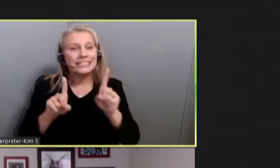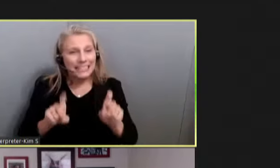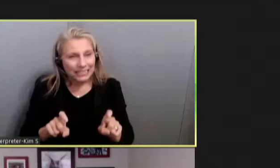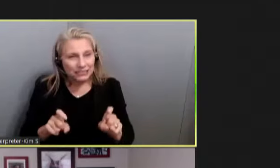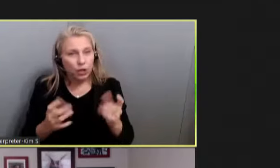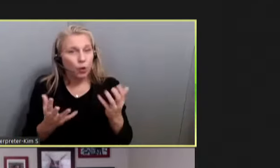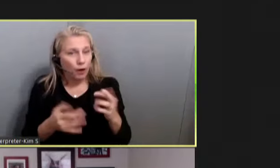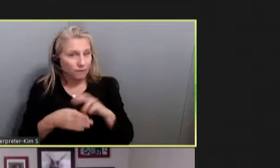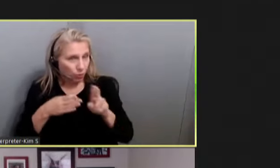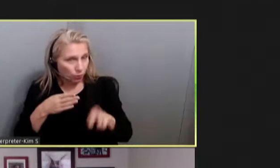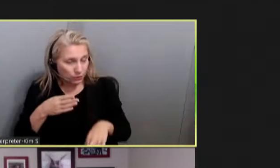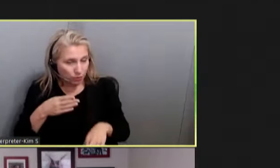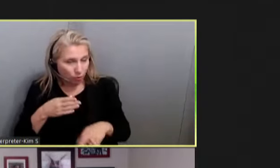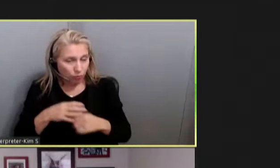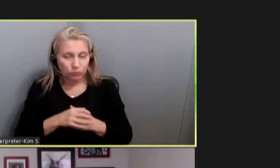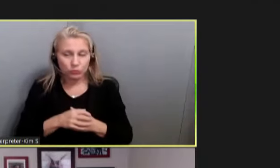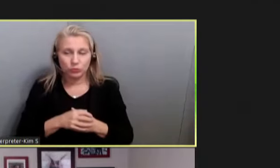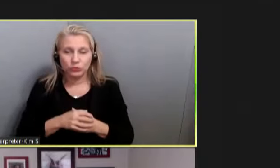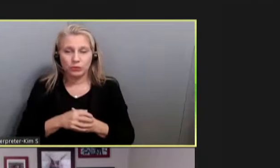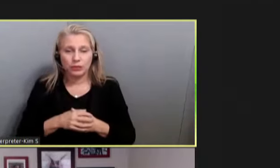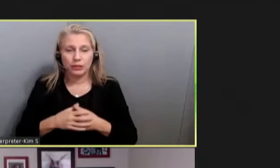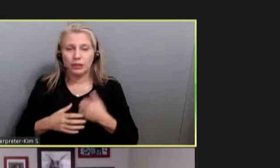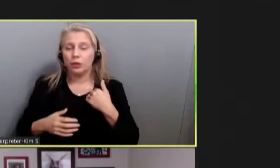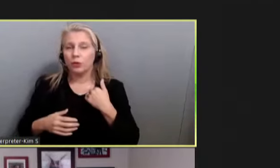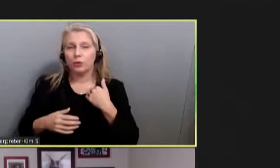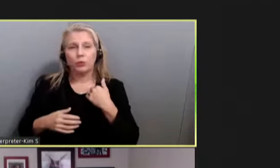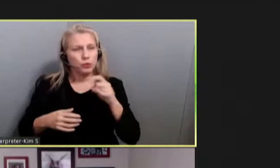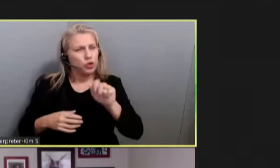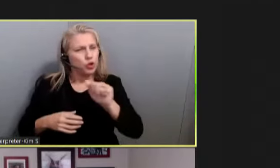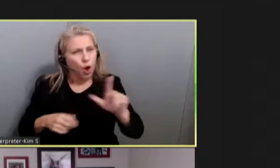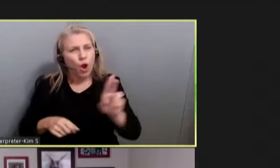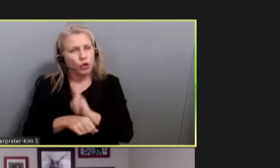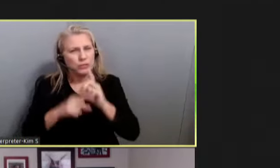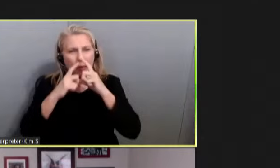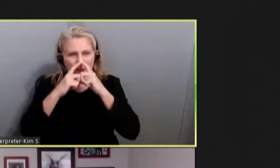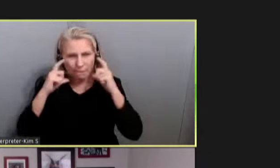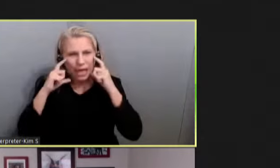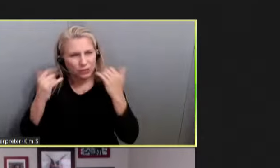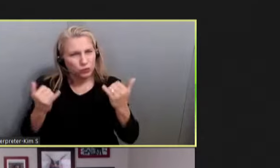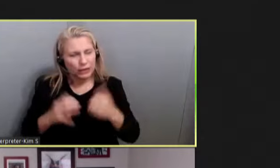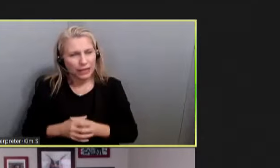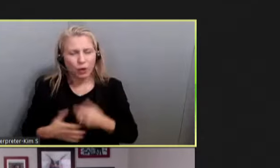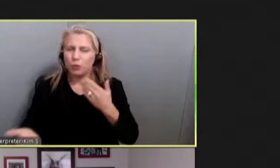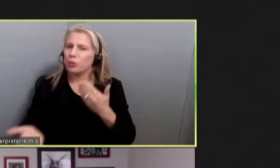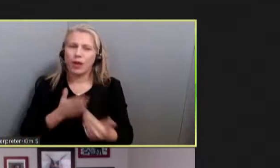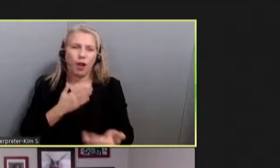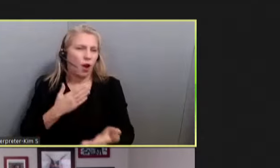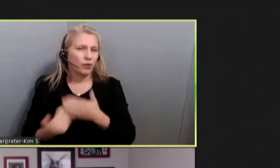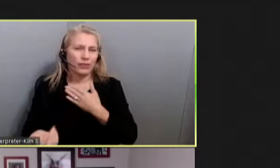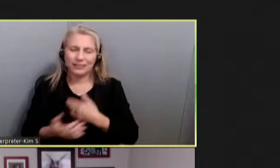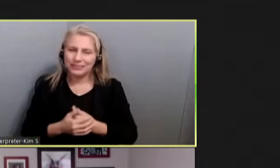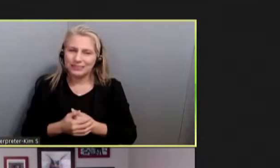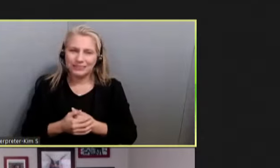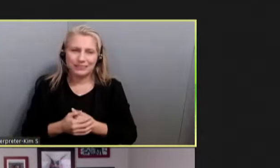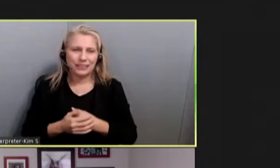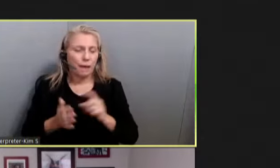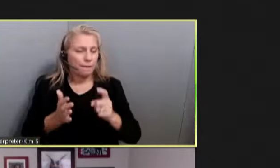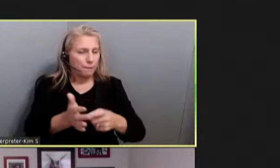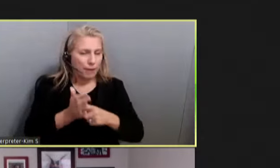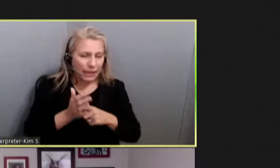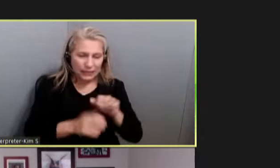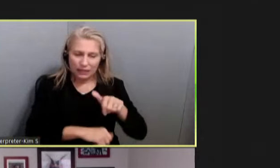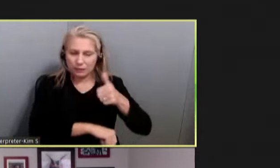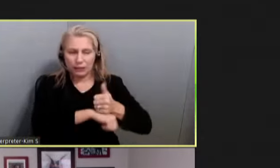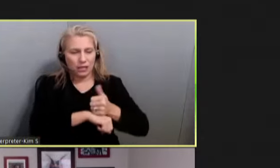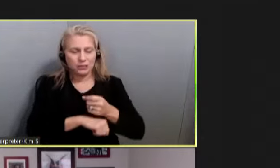wait for your results. And we should all be wearing masks right now. regardless of whether there is a mandate in